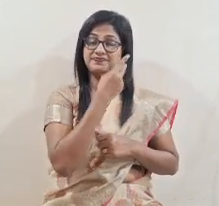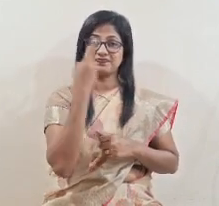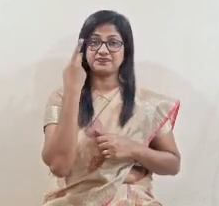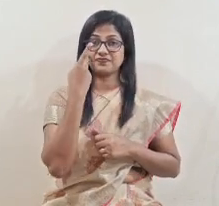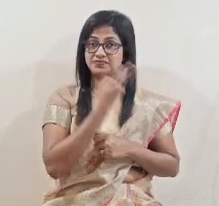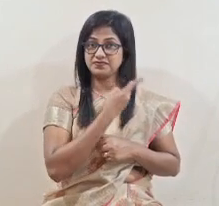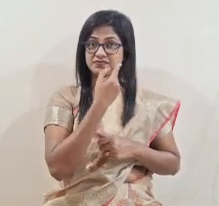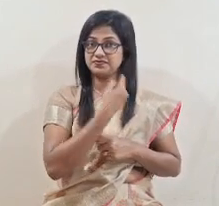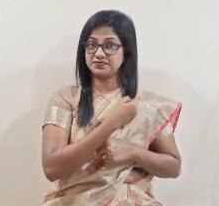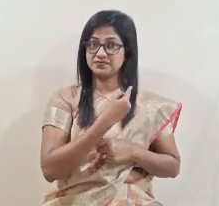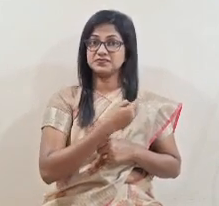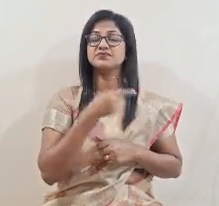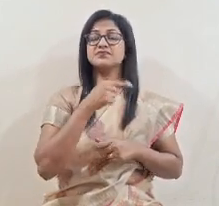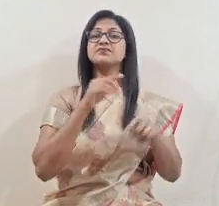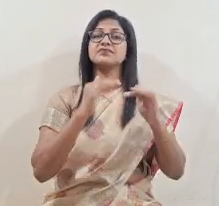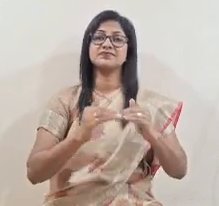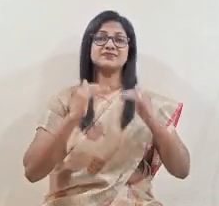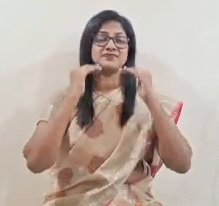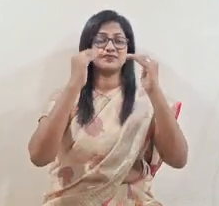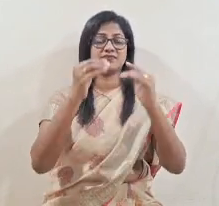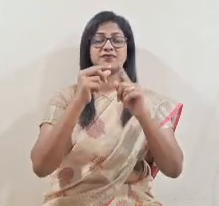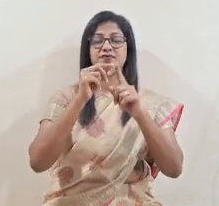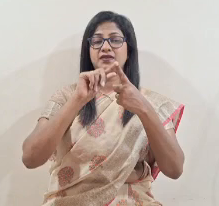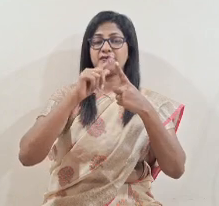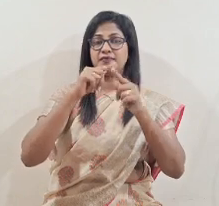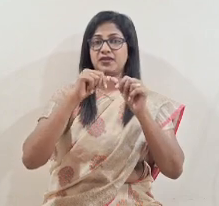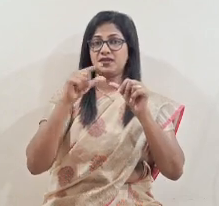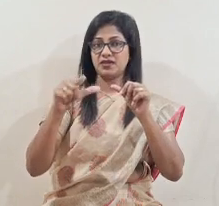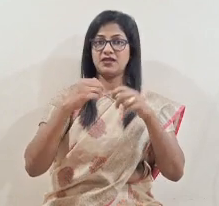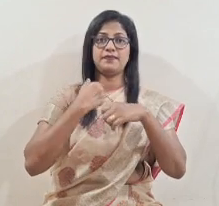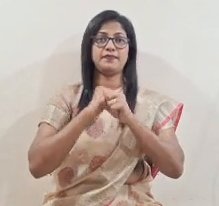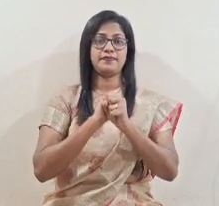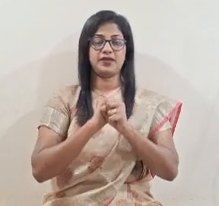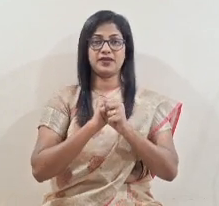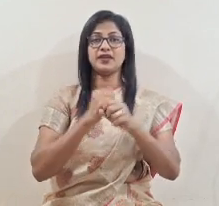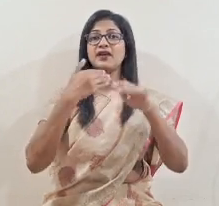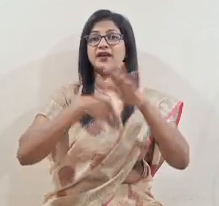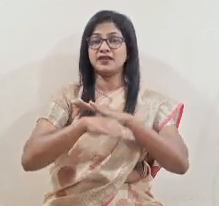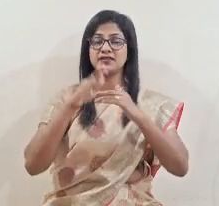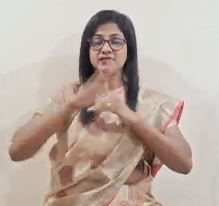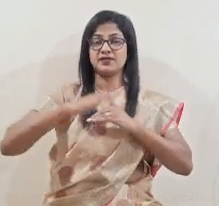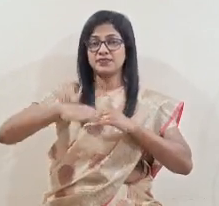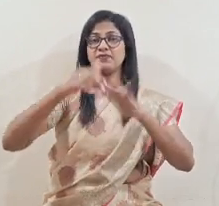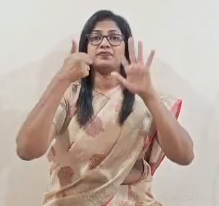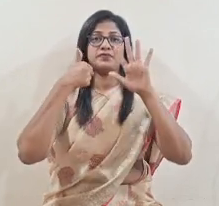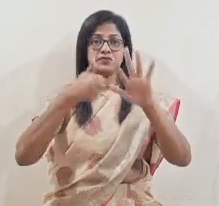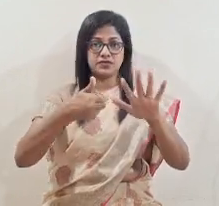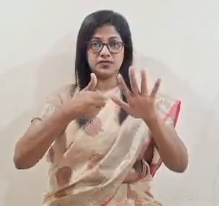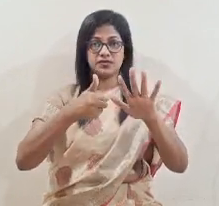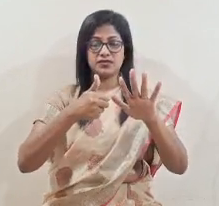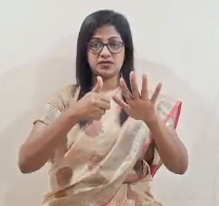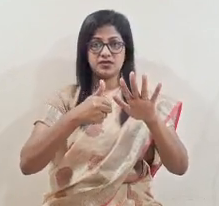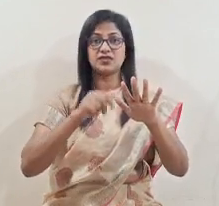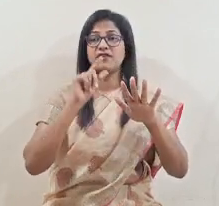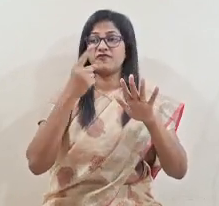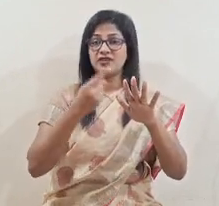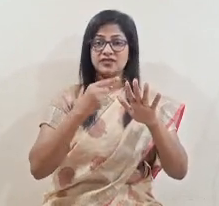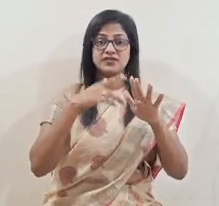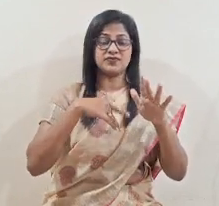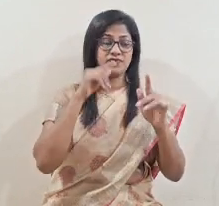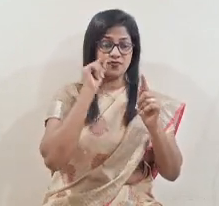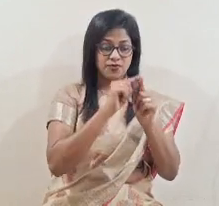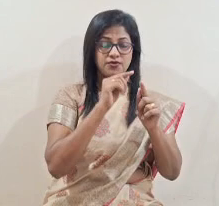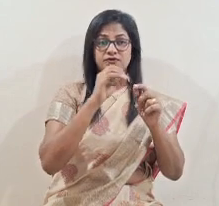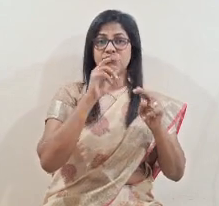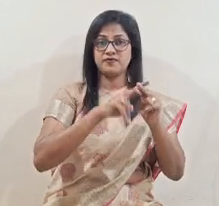This is how a standard PTAL is developed. It includes 6 steps. That is, firstly, to allocate the point of interest